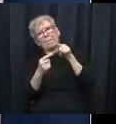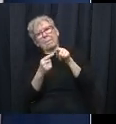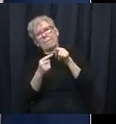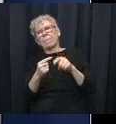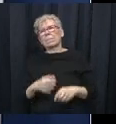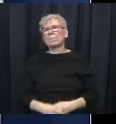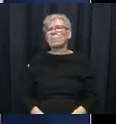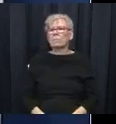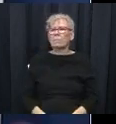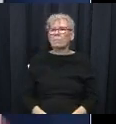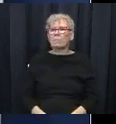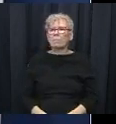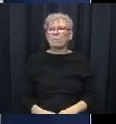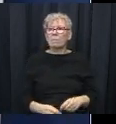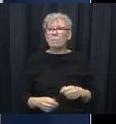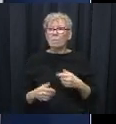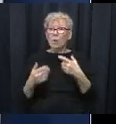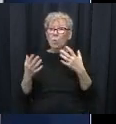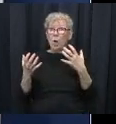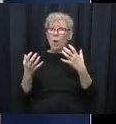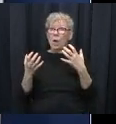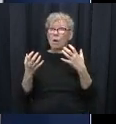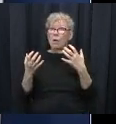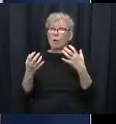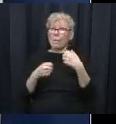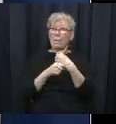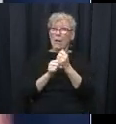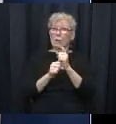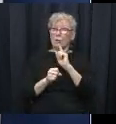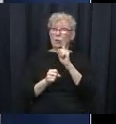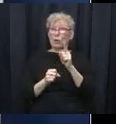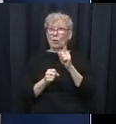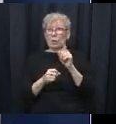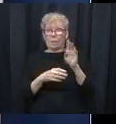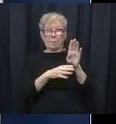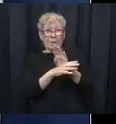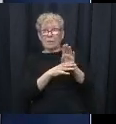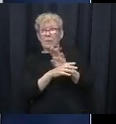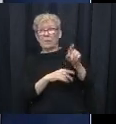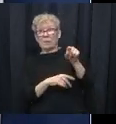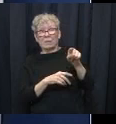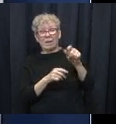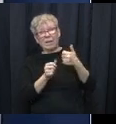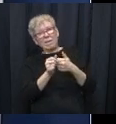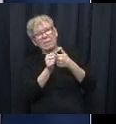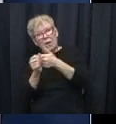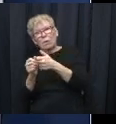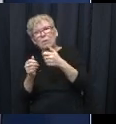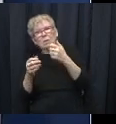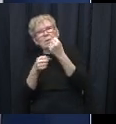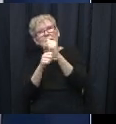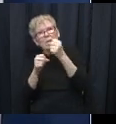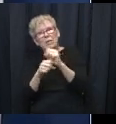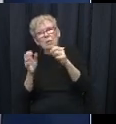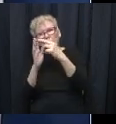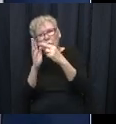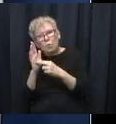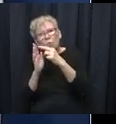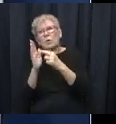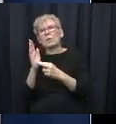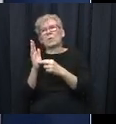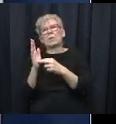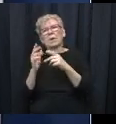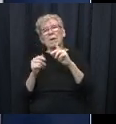safety protocols are among the very first to reopen and the very last to have to reduce their capacity. And this dial update